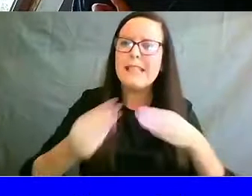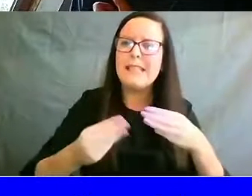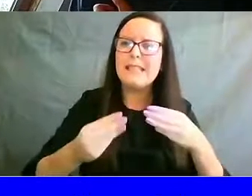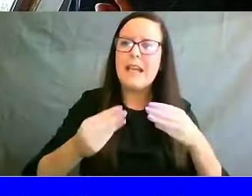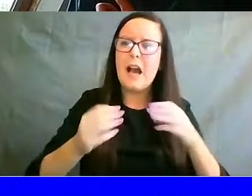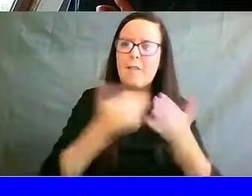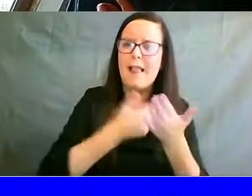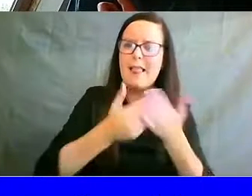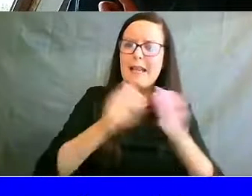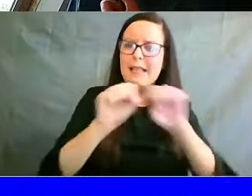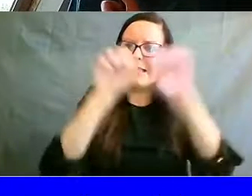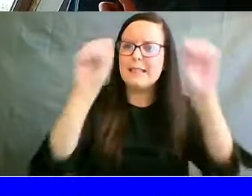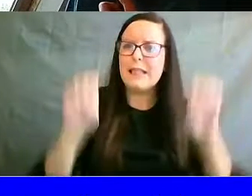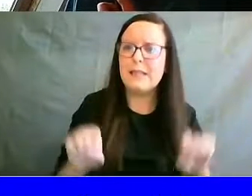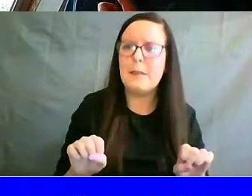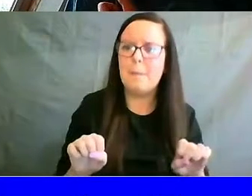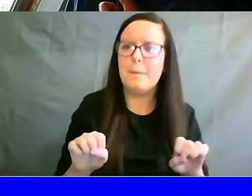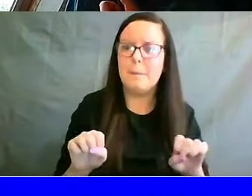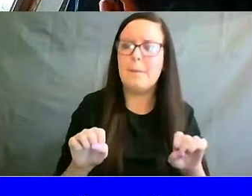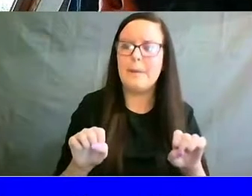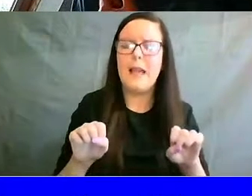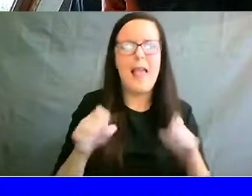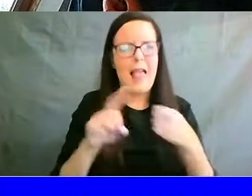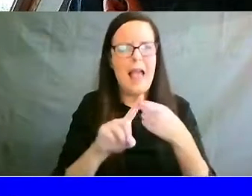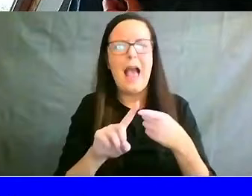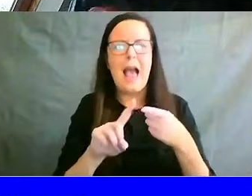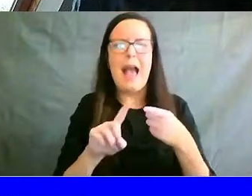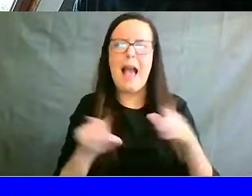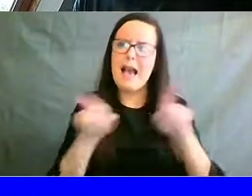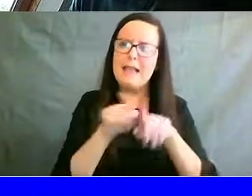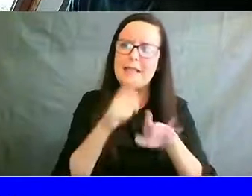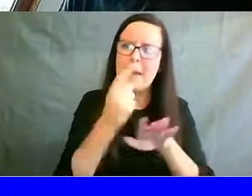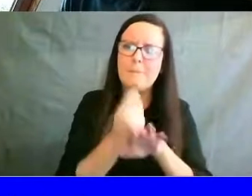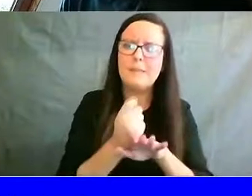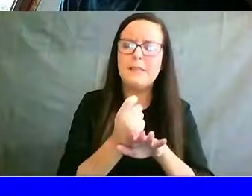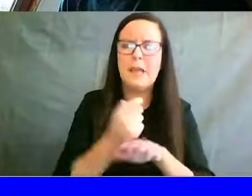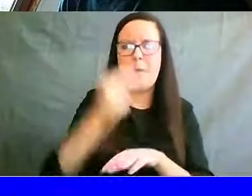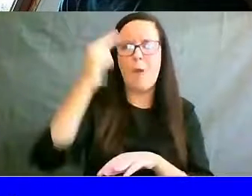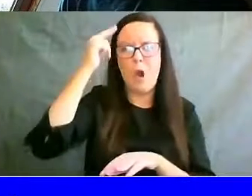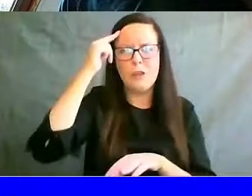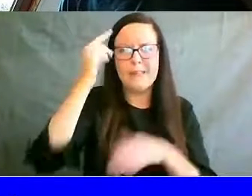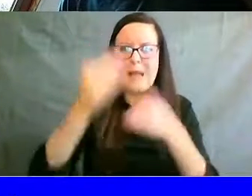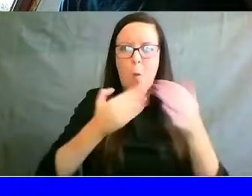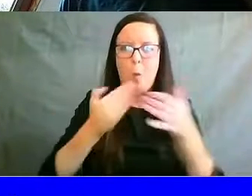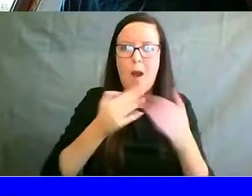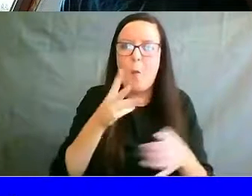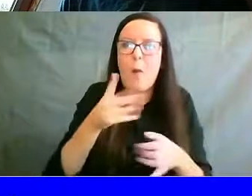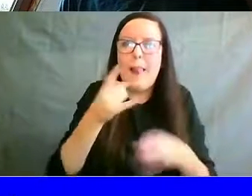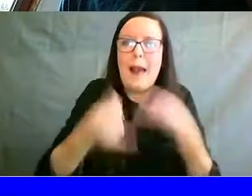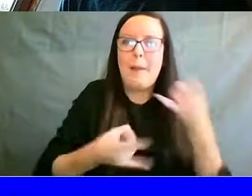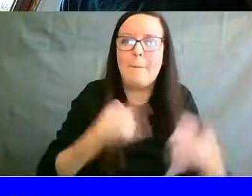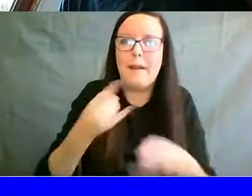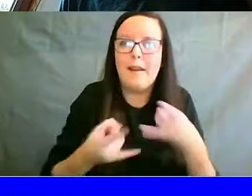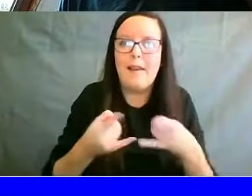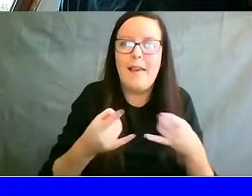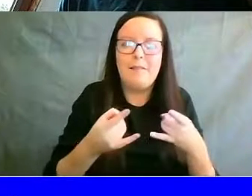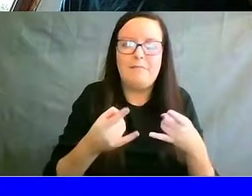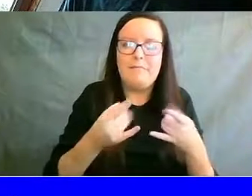evidence. And also understand the significance of any penalties they face or the requirements of out-of-court